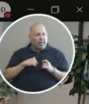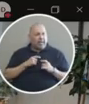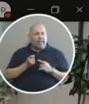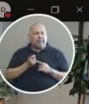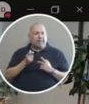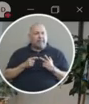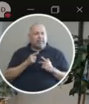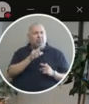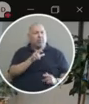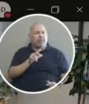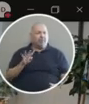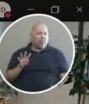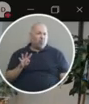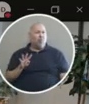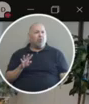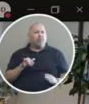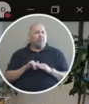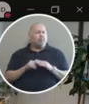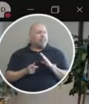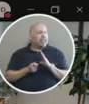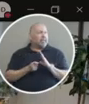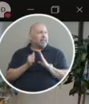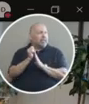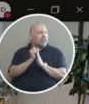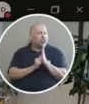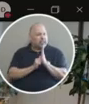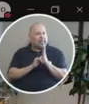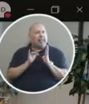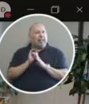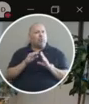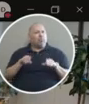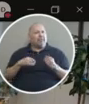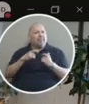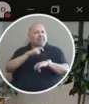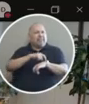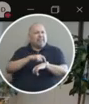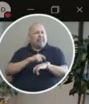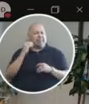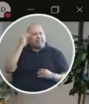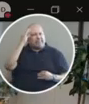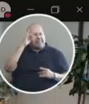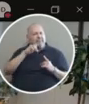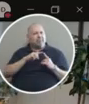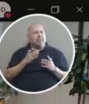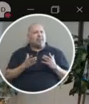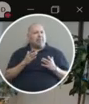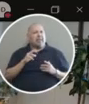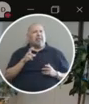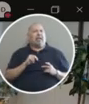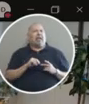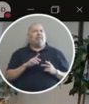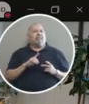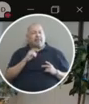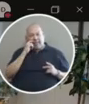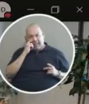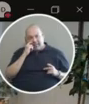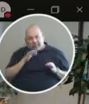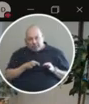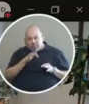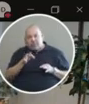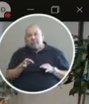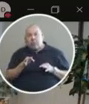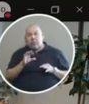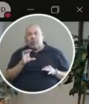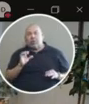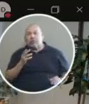delete items 3 and 4 from the agenda. That will give us time to consider perhaps even postponing, putting the